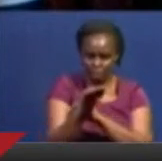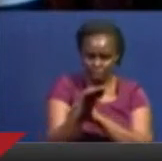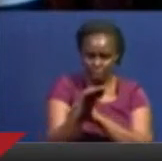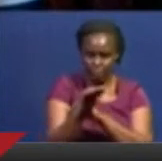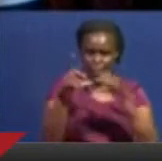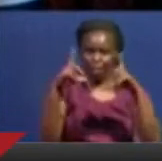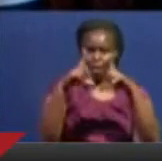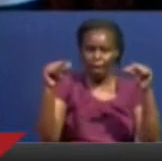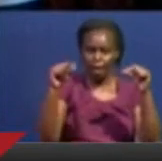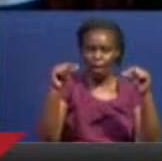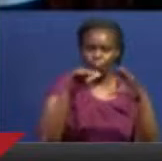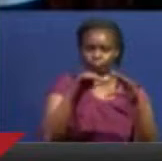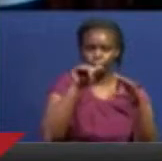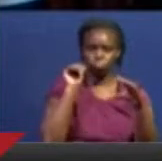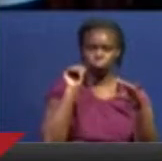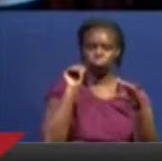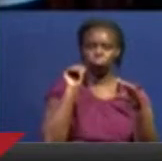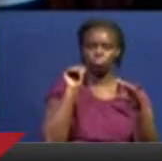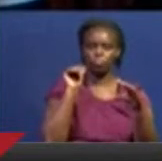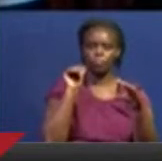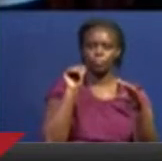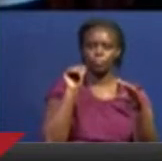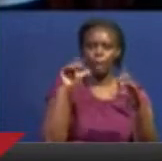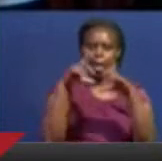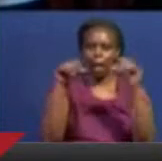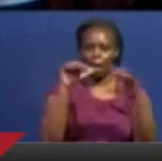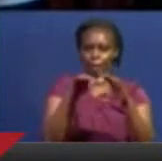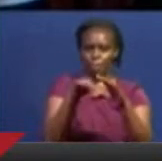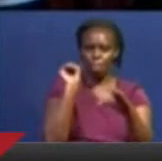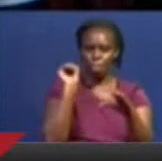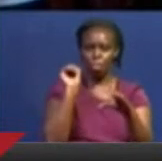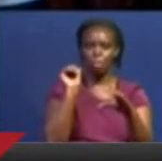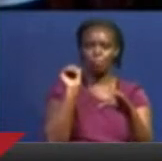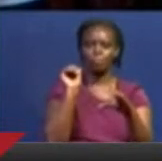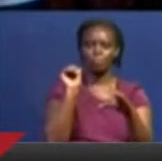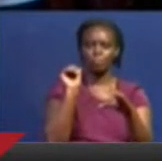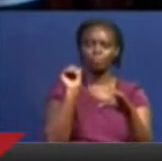Take out your cards. Take out your cards.